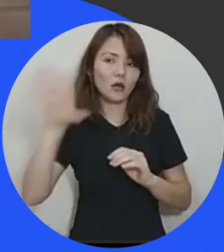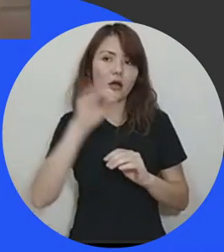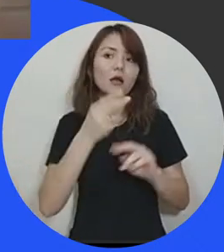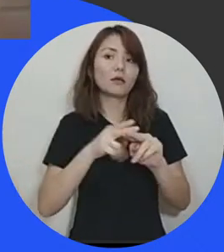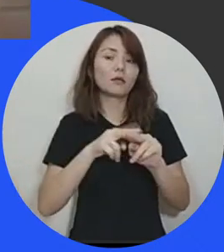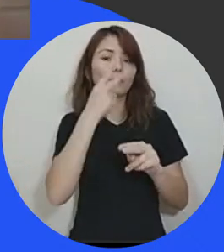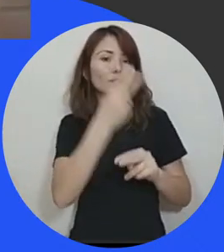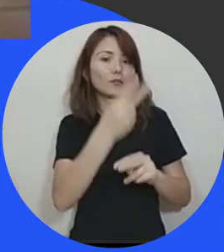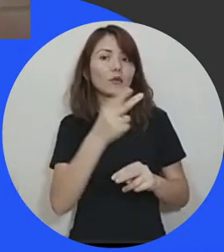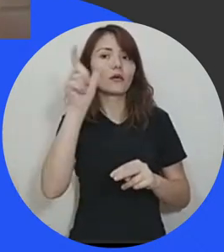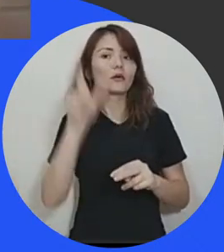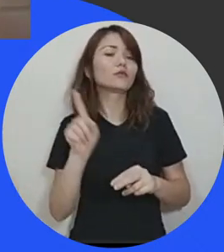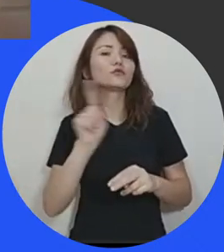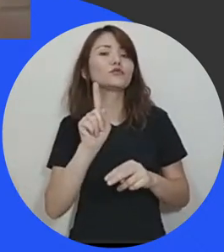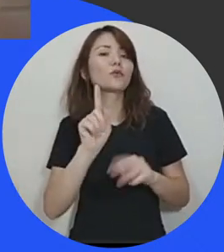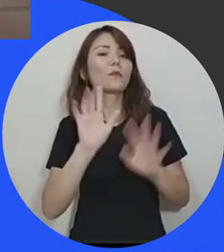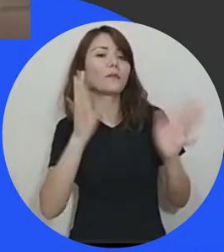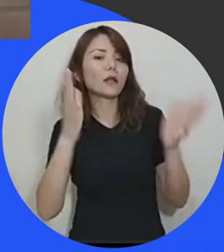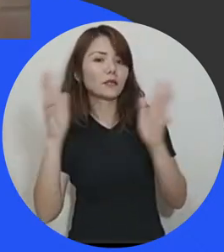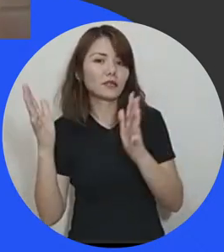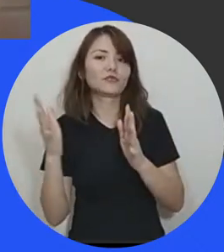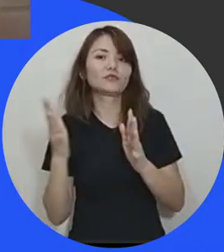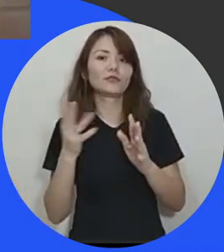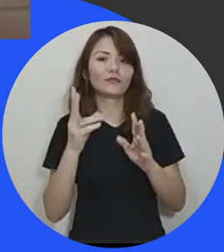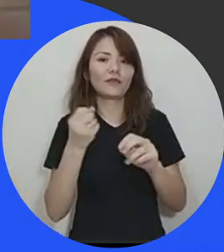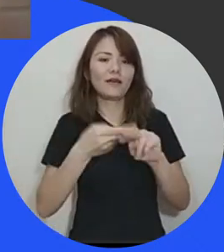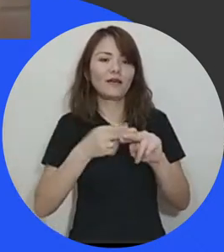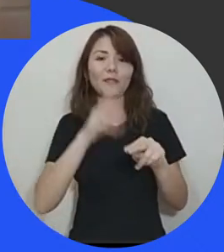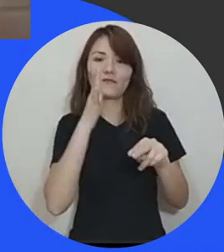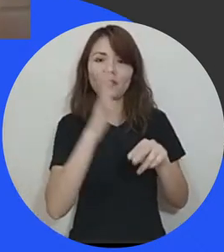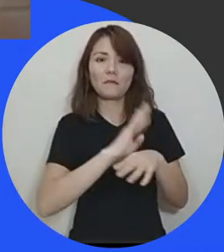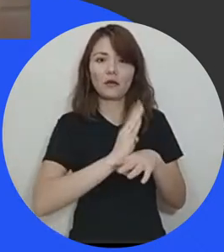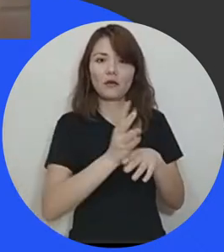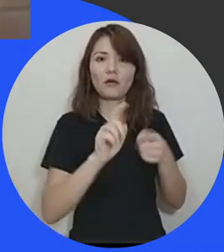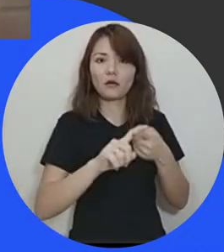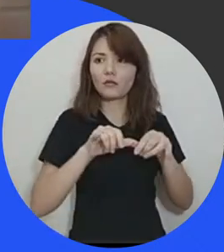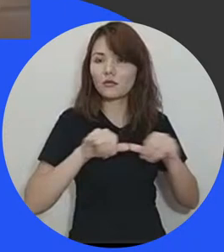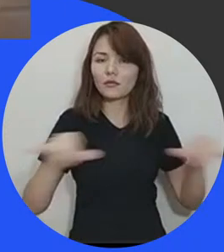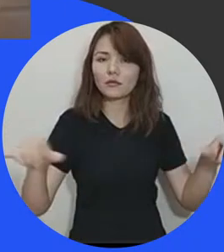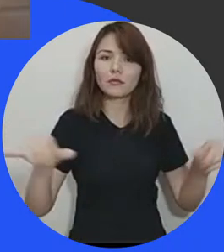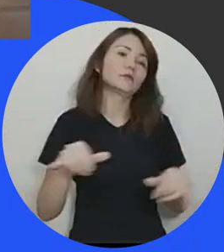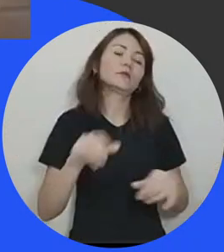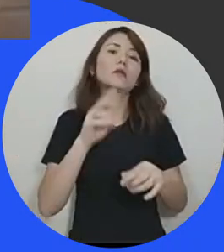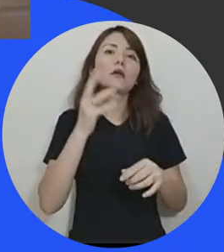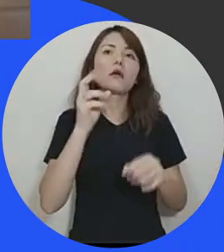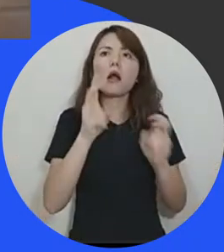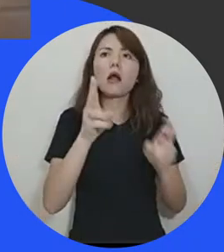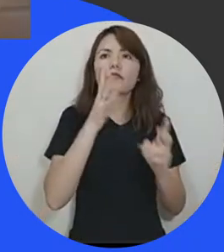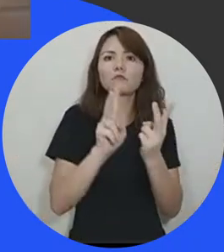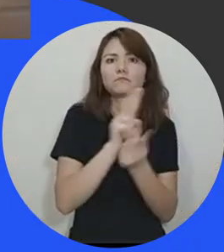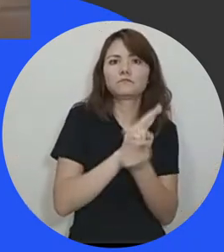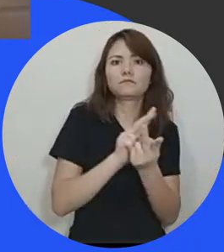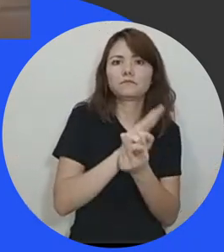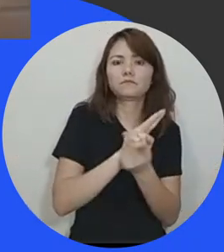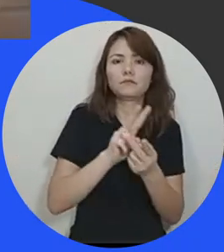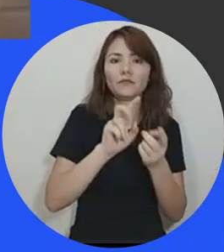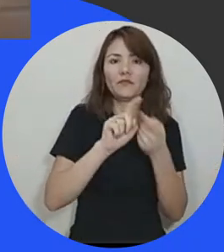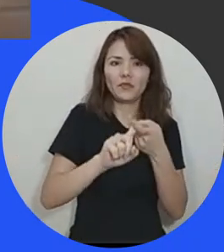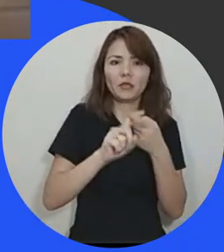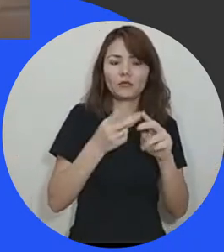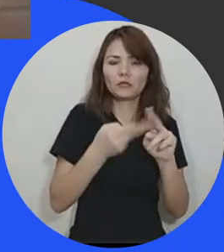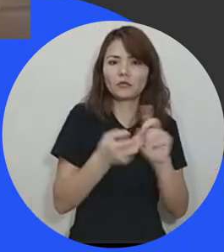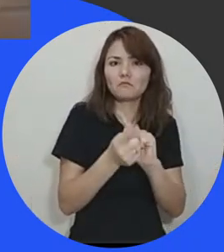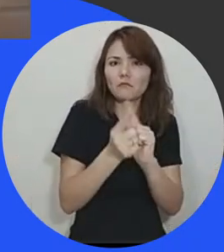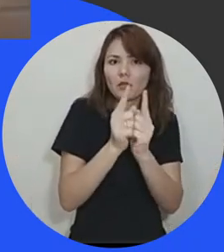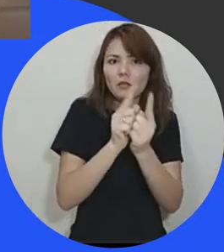the pandemic, how is the virus changing, and how is it becoming more transmissible. We will also get a sense of how scientists